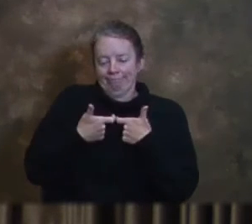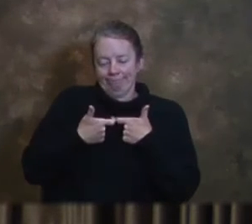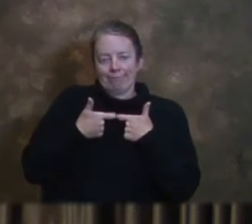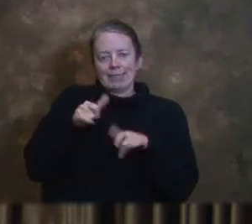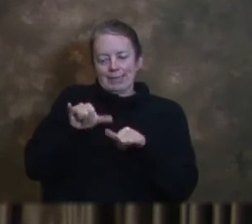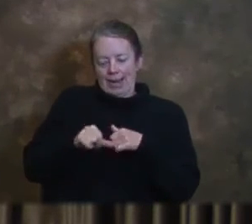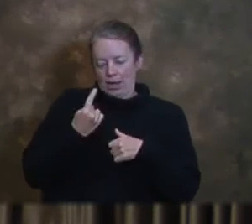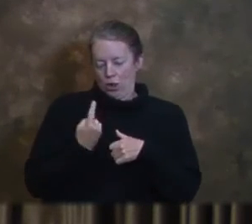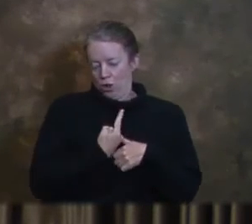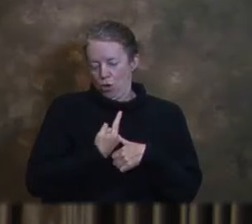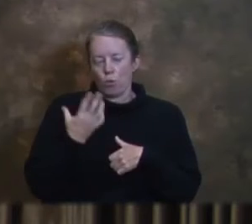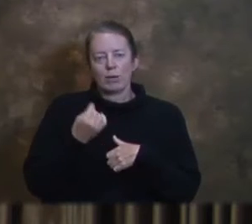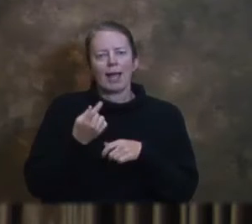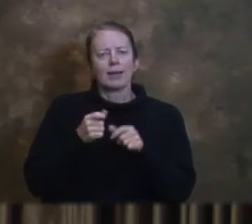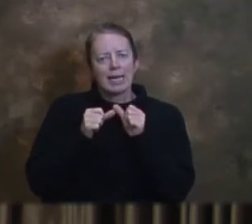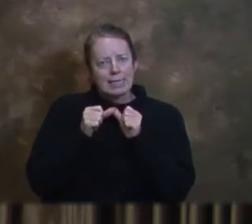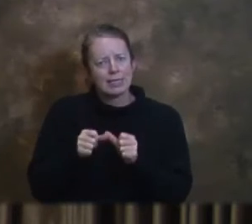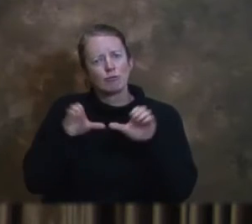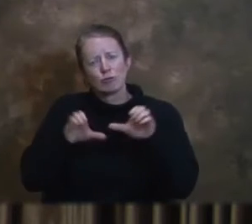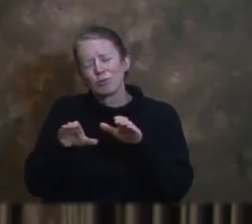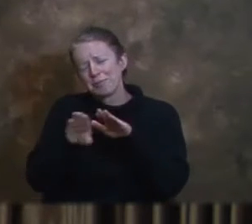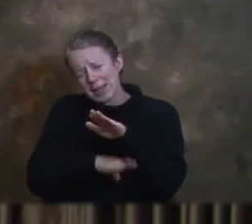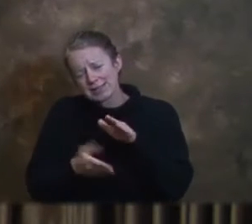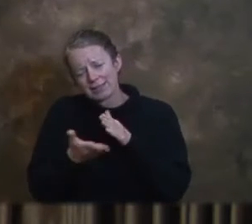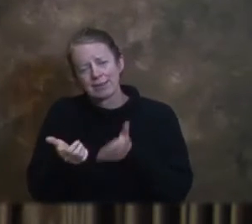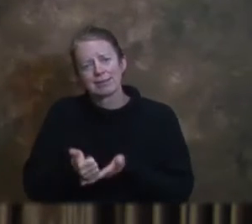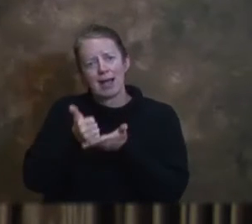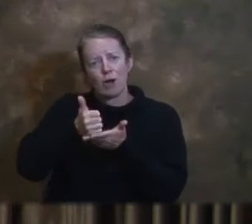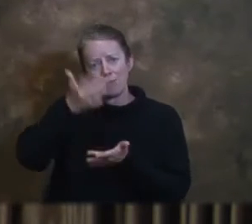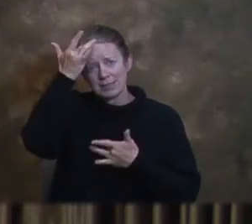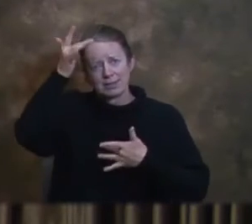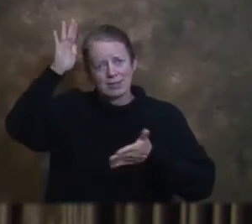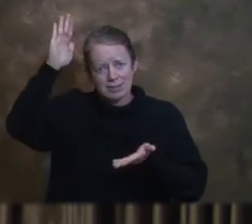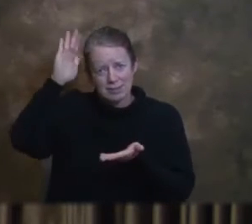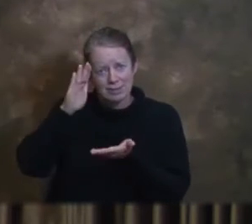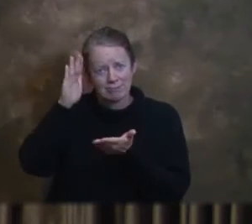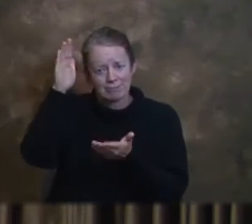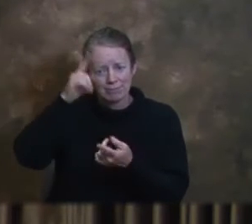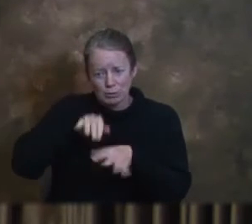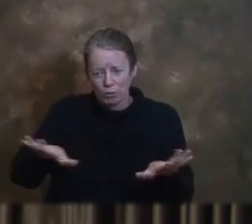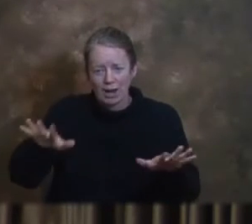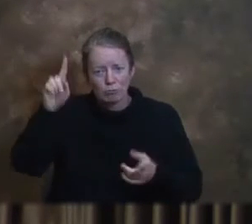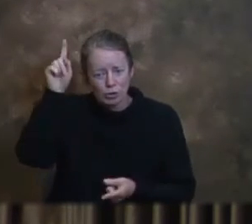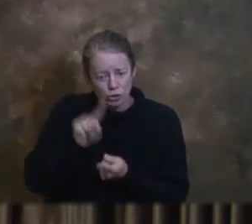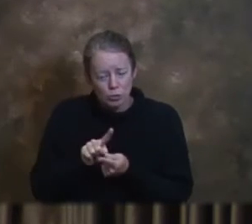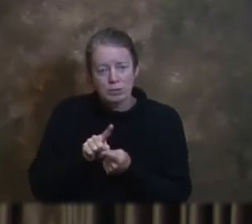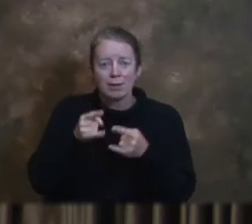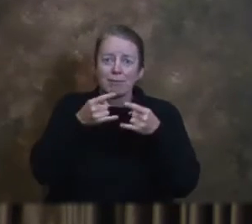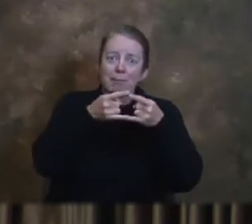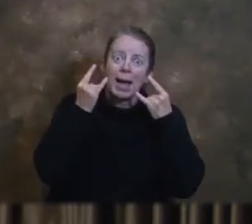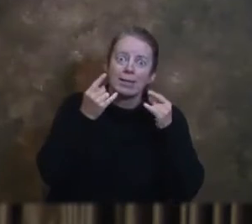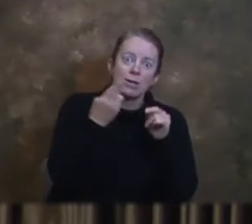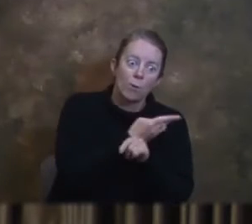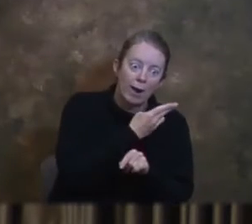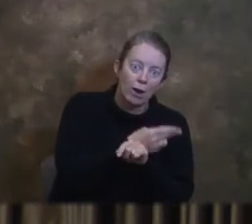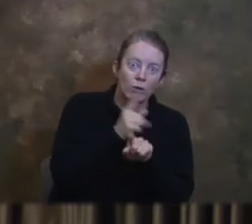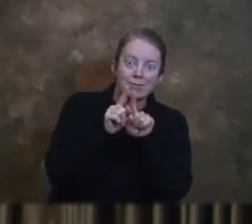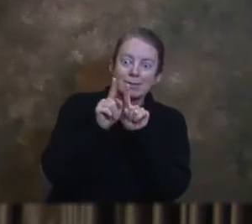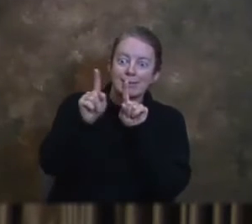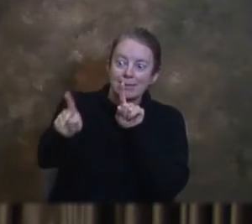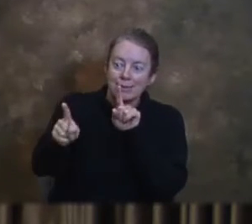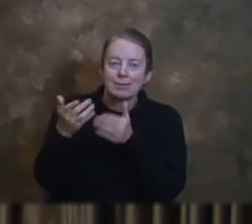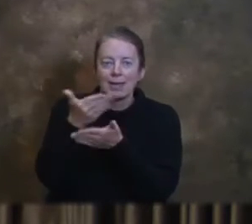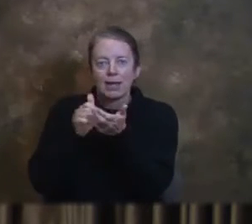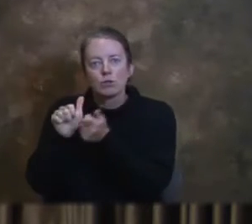basic types of things that will help us reduce the spread and that will protect you. Wear your mask, keep some distance, wash your hands, limit